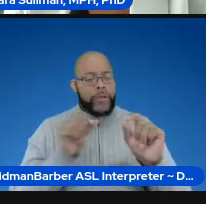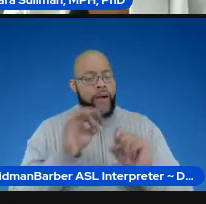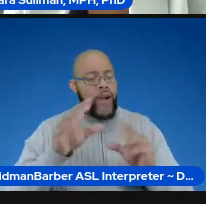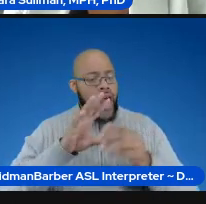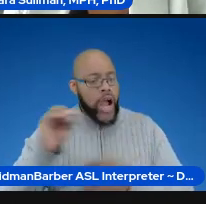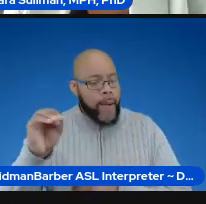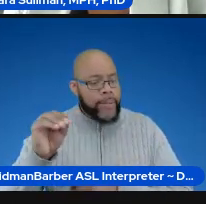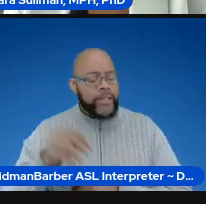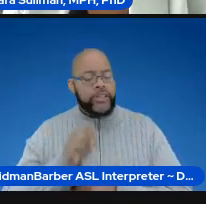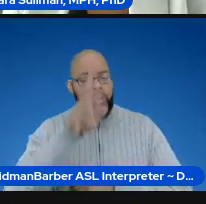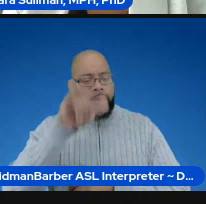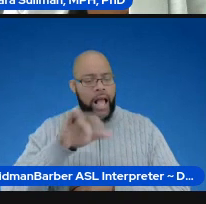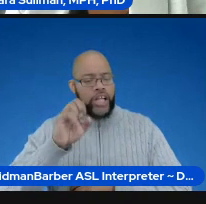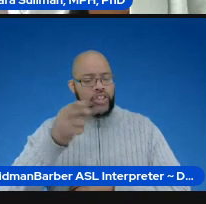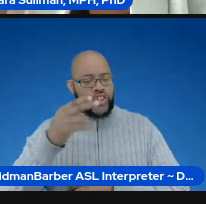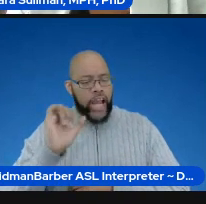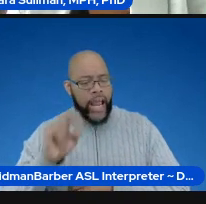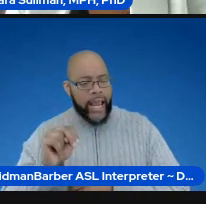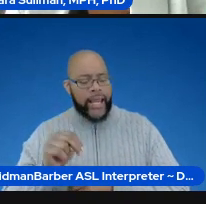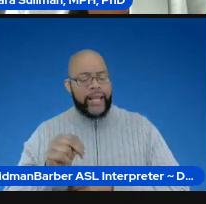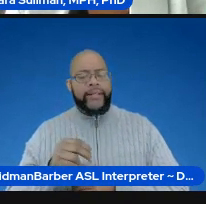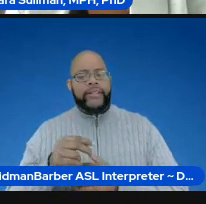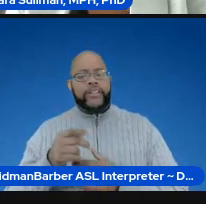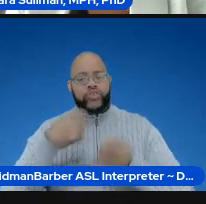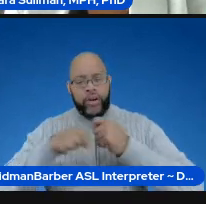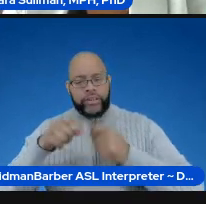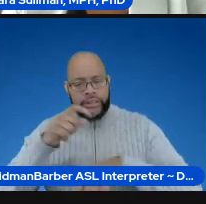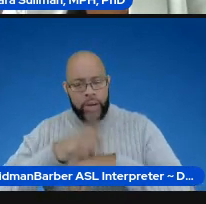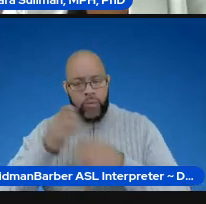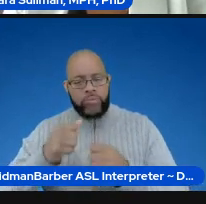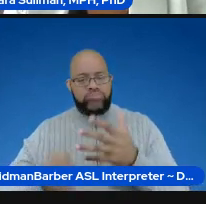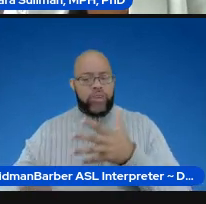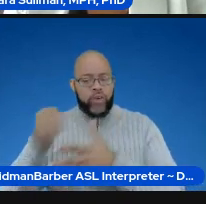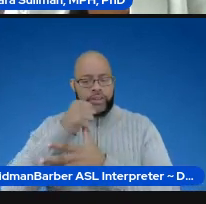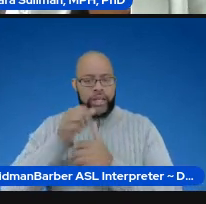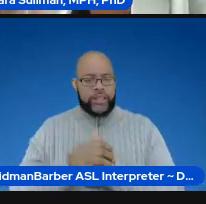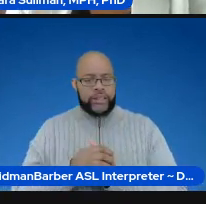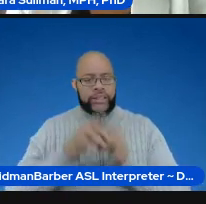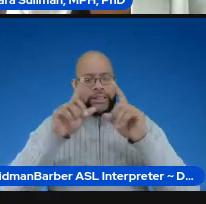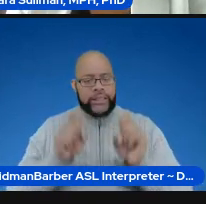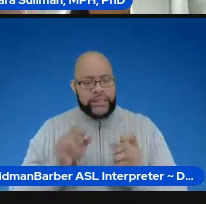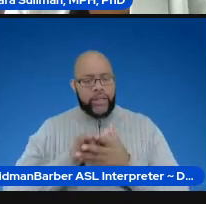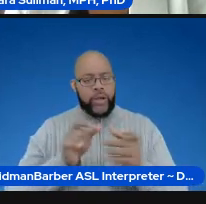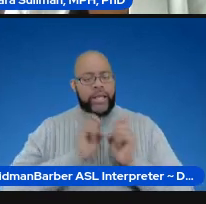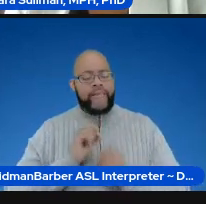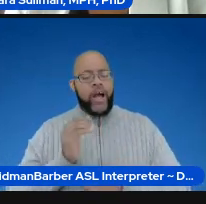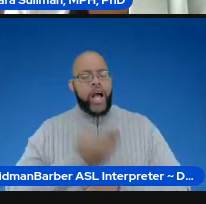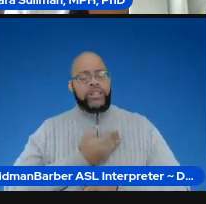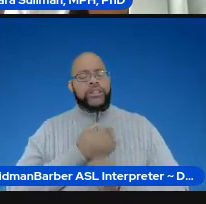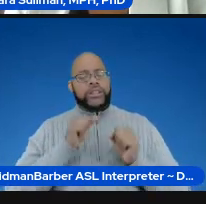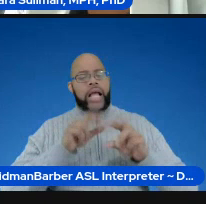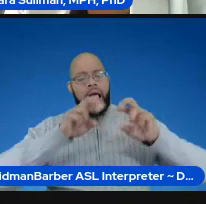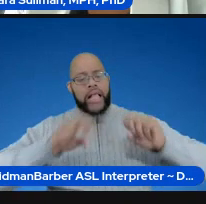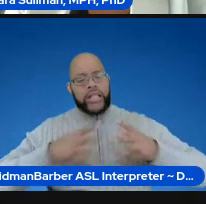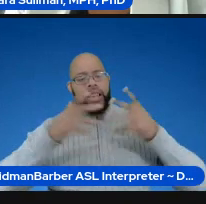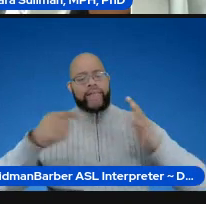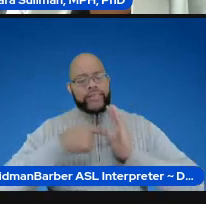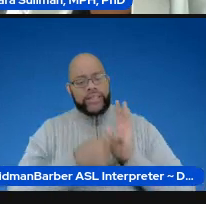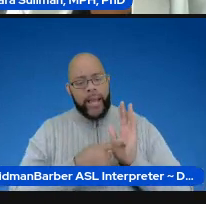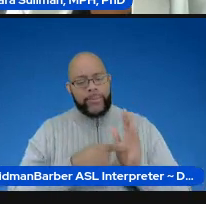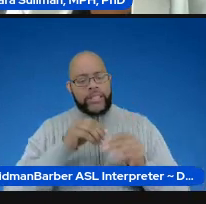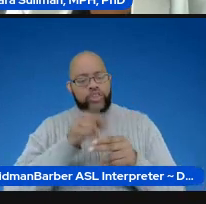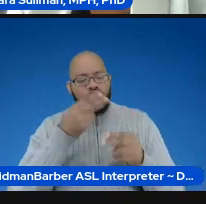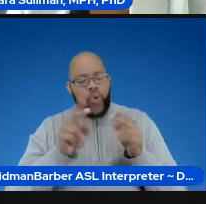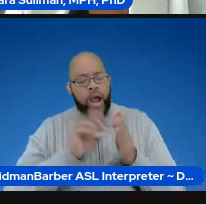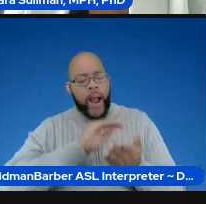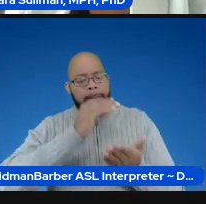supply chain, throughput and turnaround time. We wanted to prioritize tests that would give us, that can analyze a lot of samples in a short amount